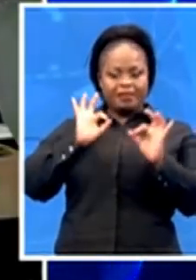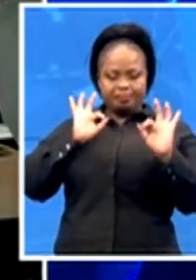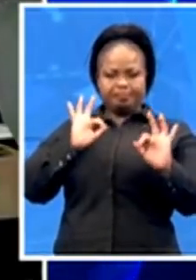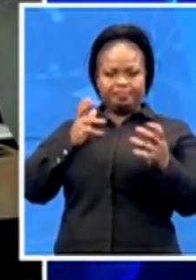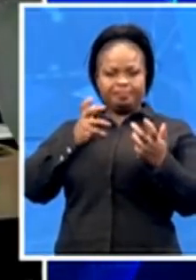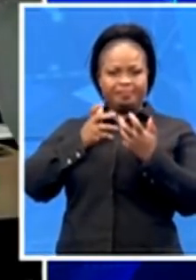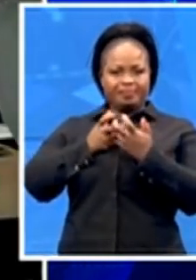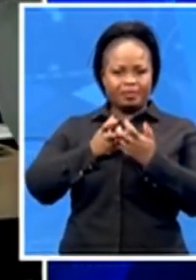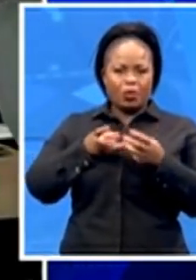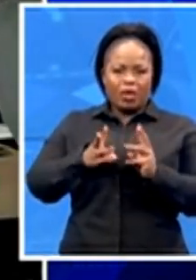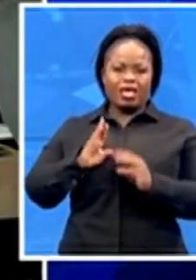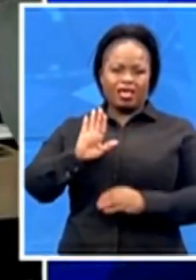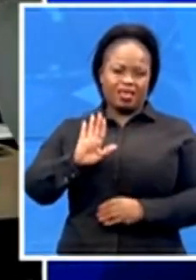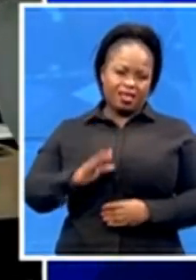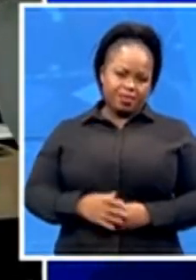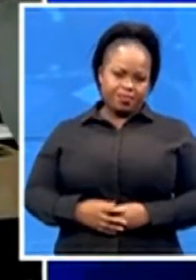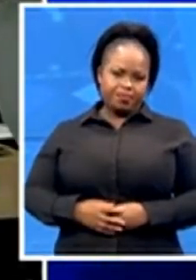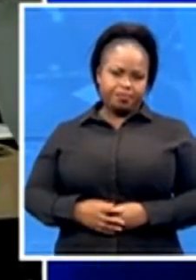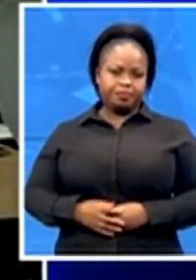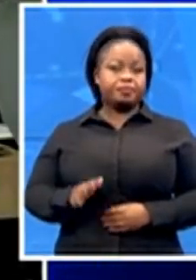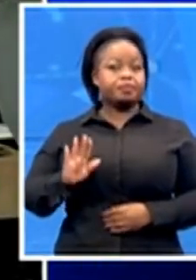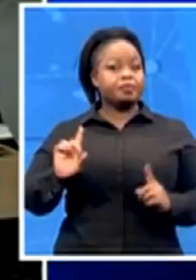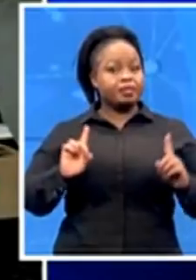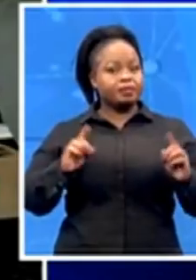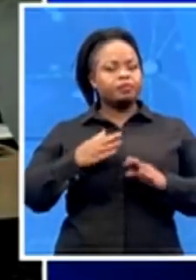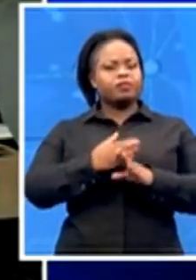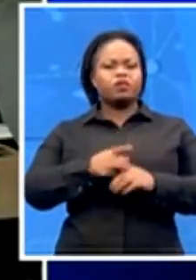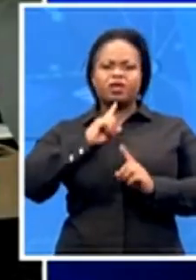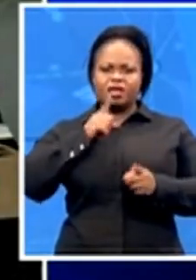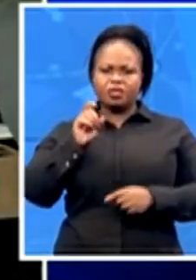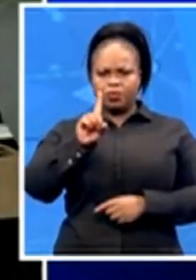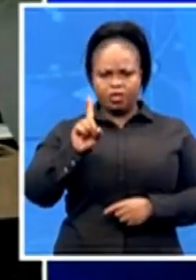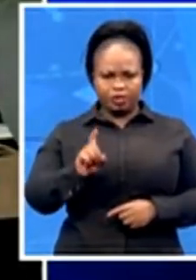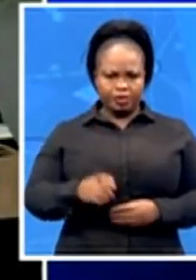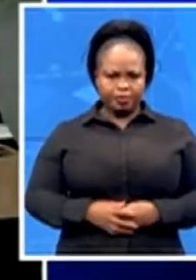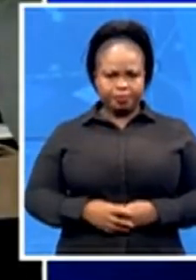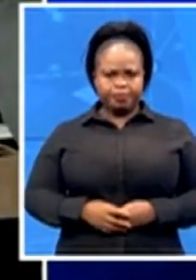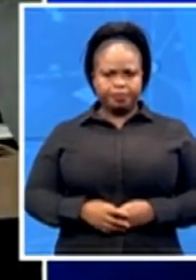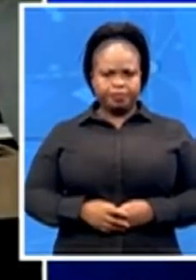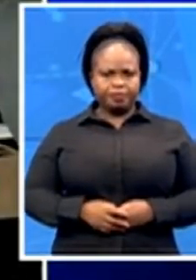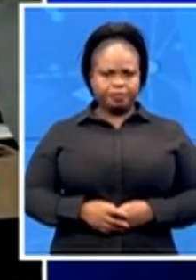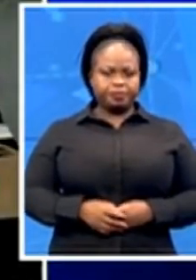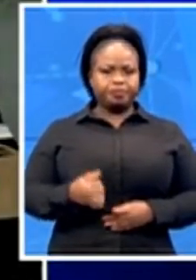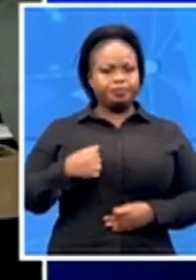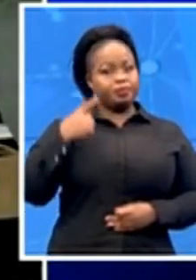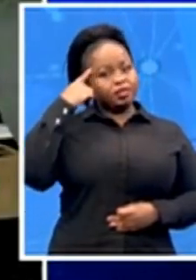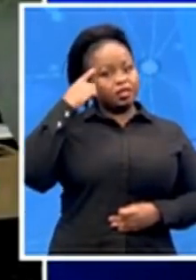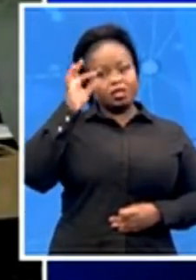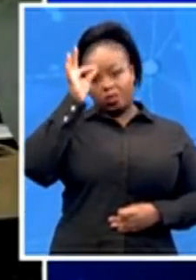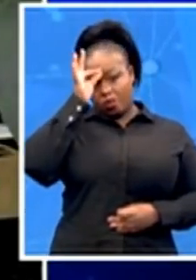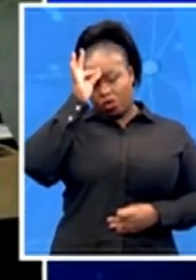Maybe just before I answer your question directly, I think police have learned a lot from what happened in